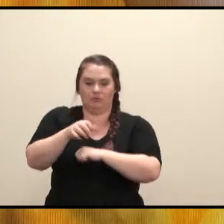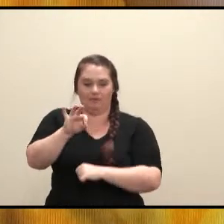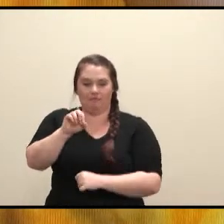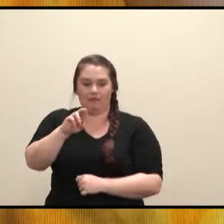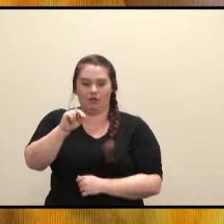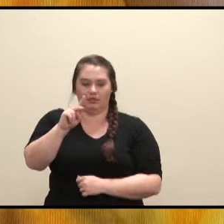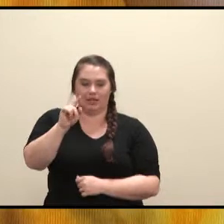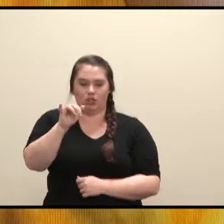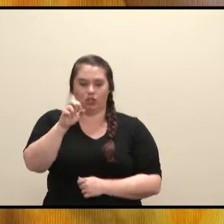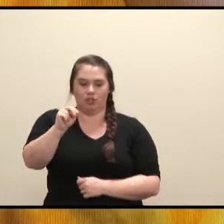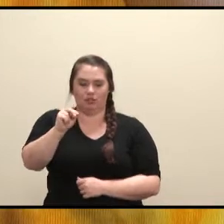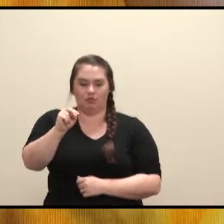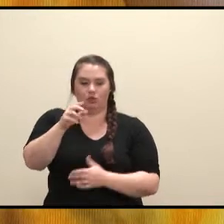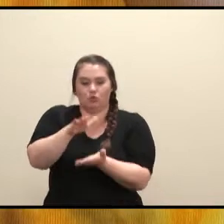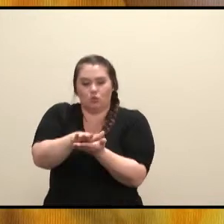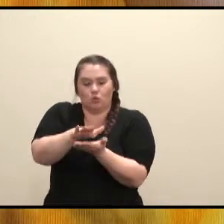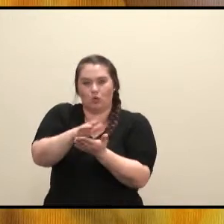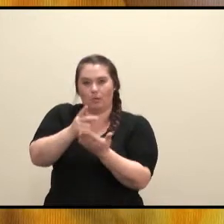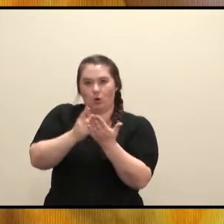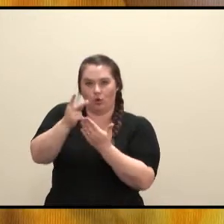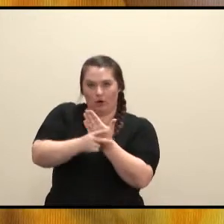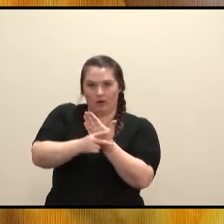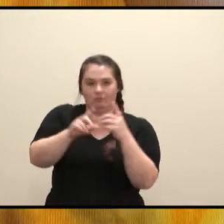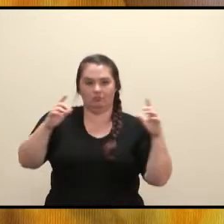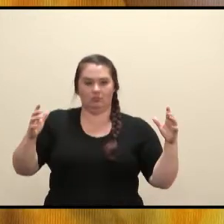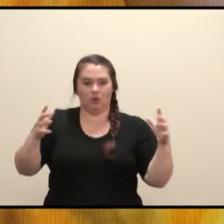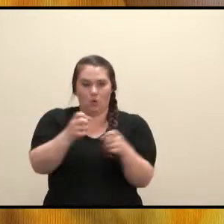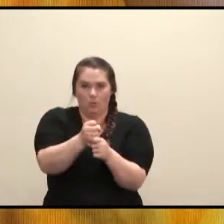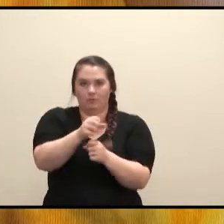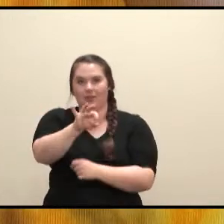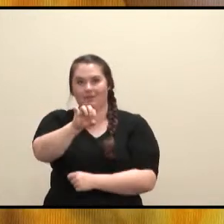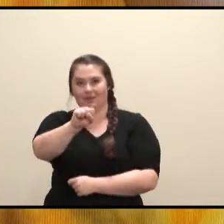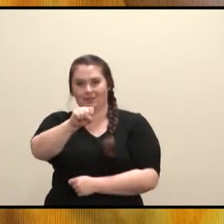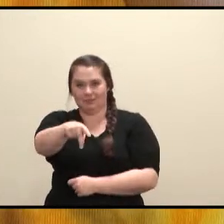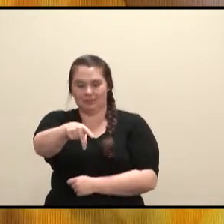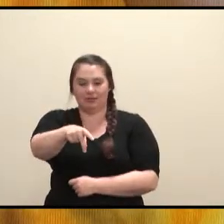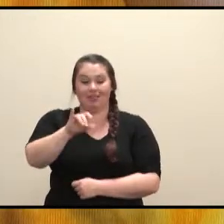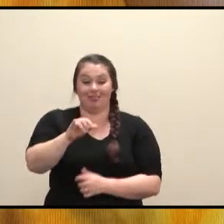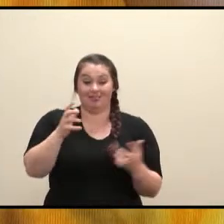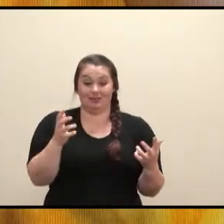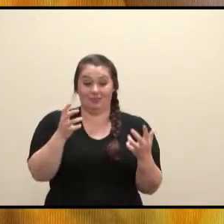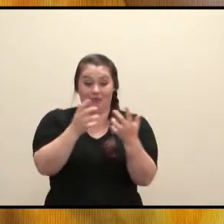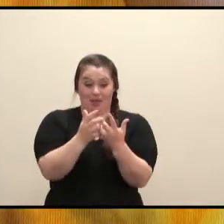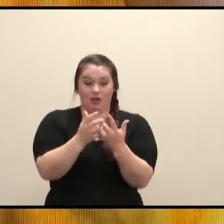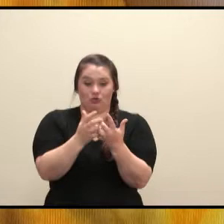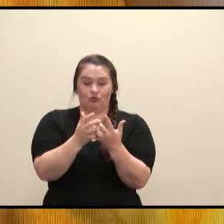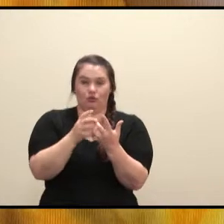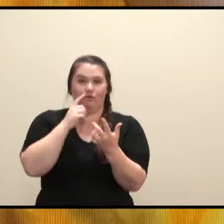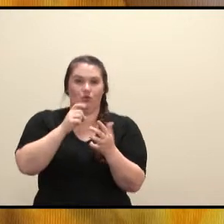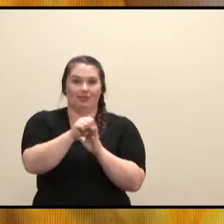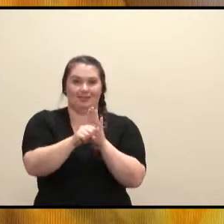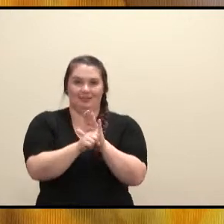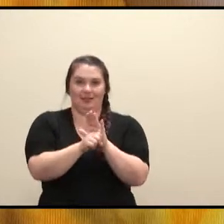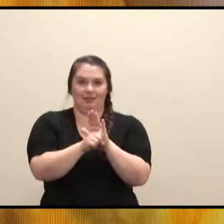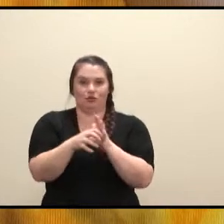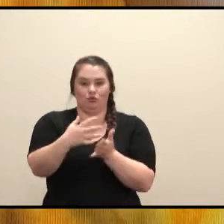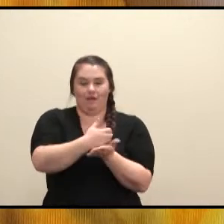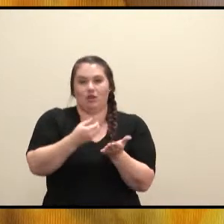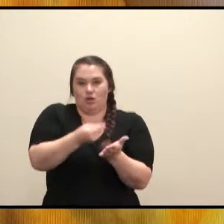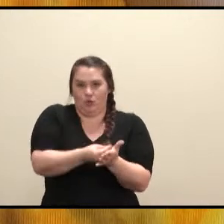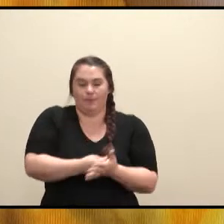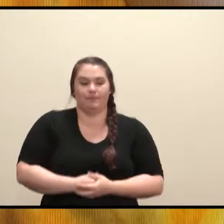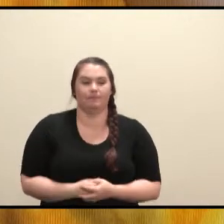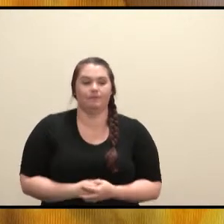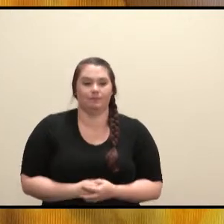collections represent our local share of our revenue, and that's our match to get our state revenues. The